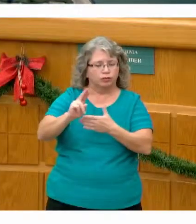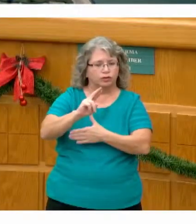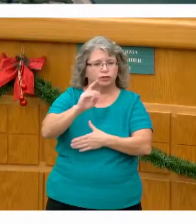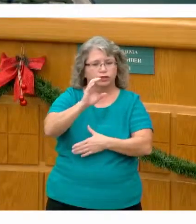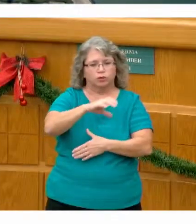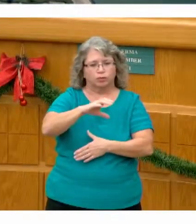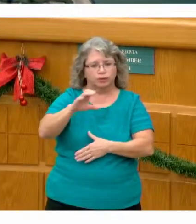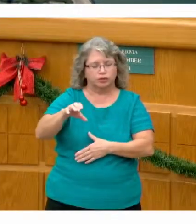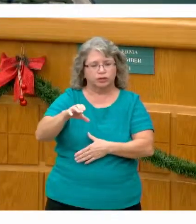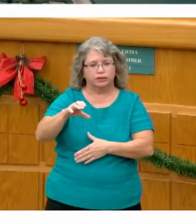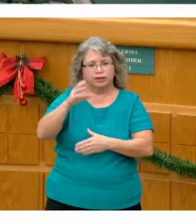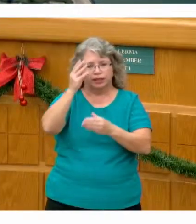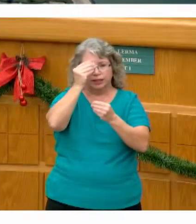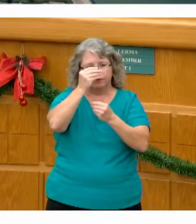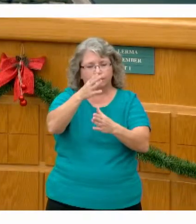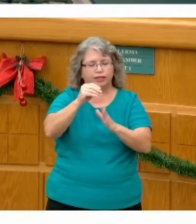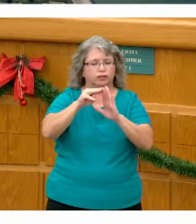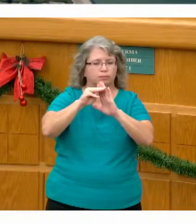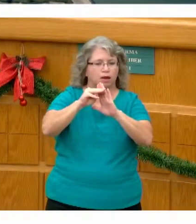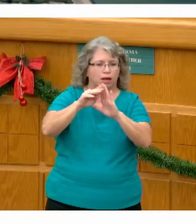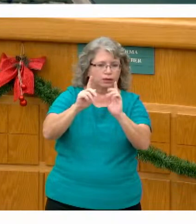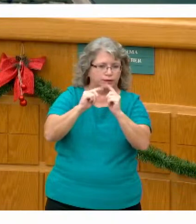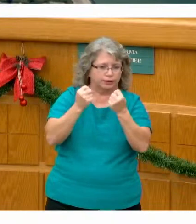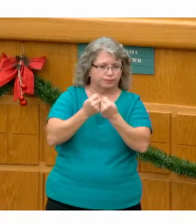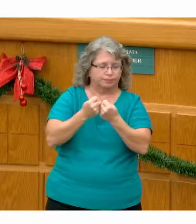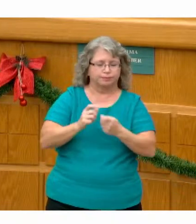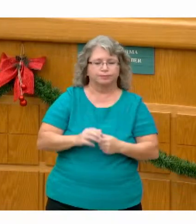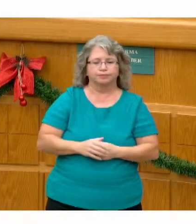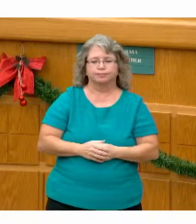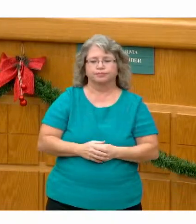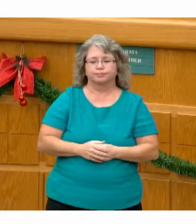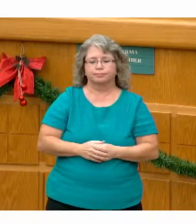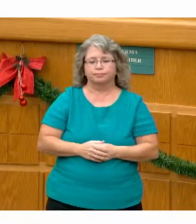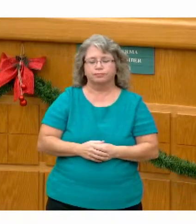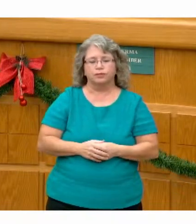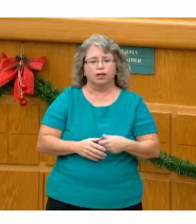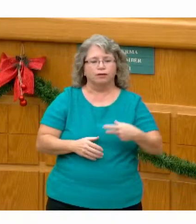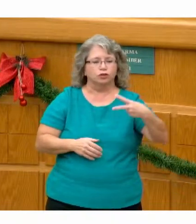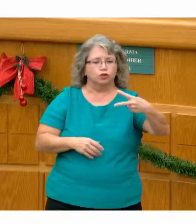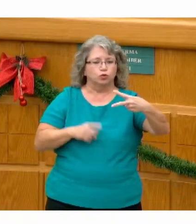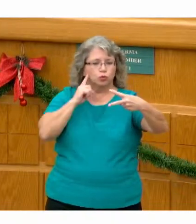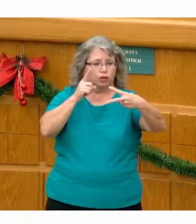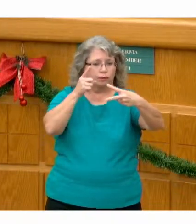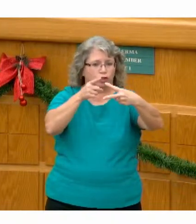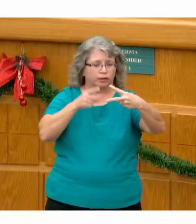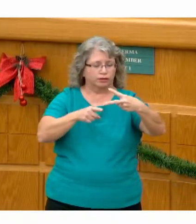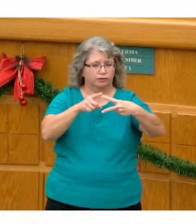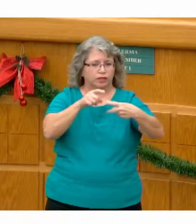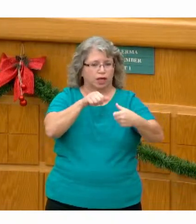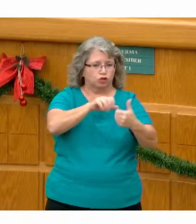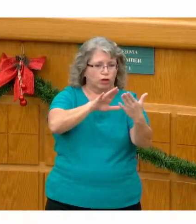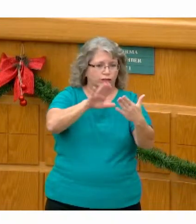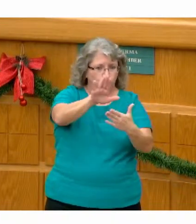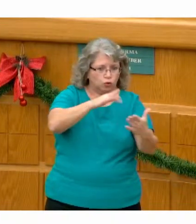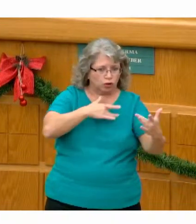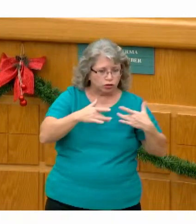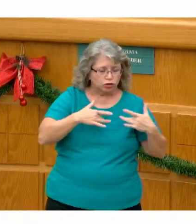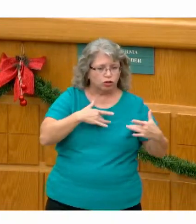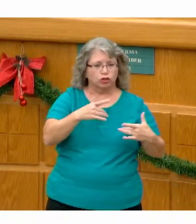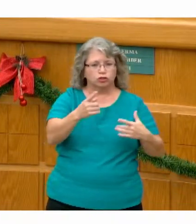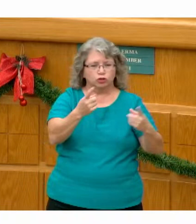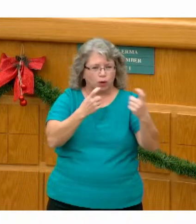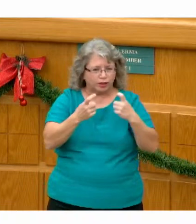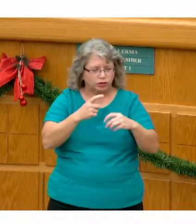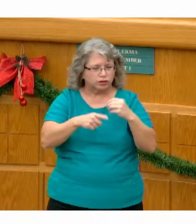Corpus Christi Informatics and Modeling team. We have 2 objectives. One is to address your concerns and questions about